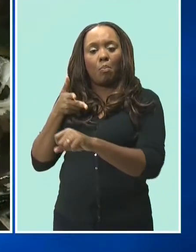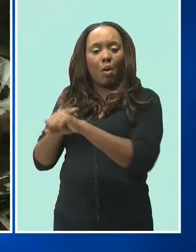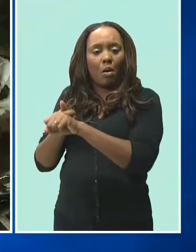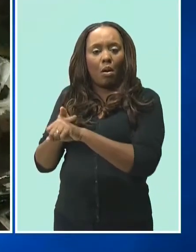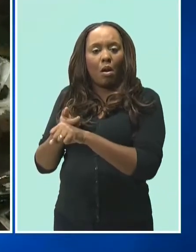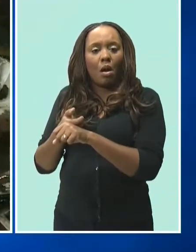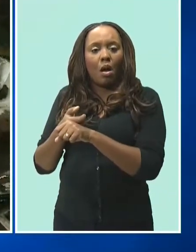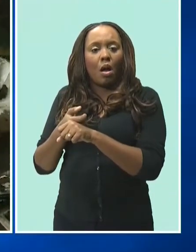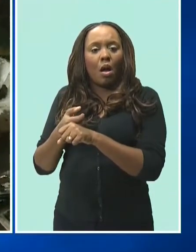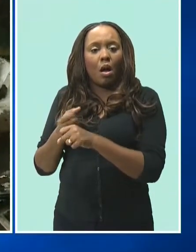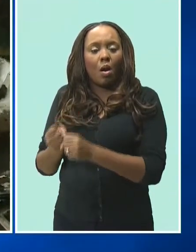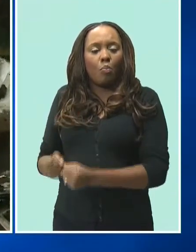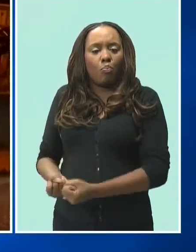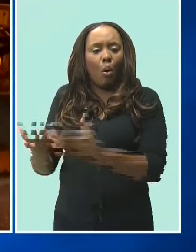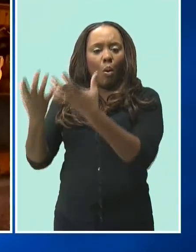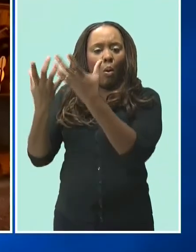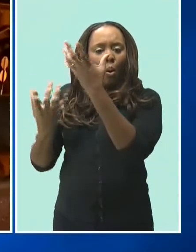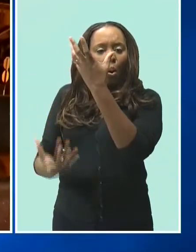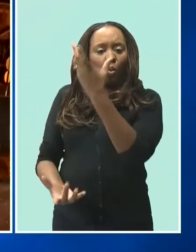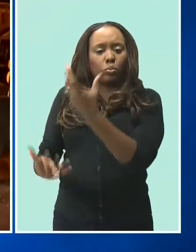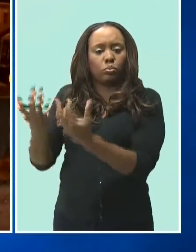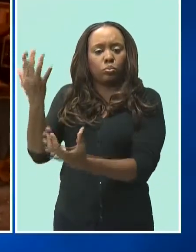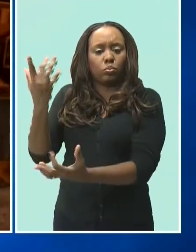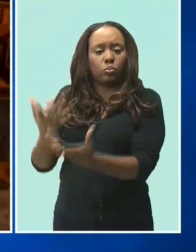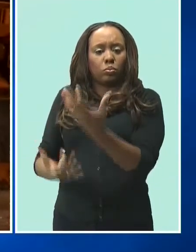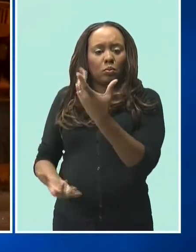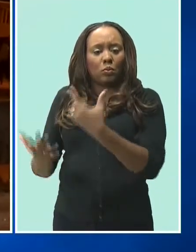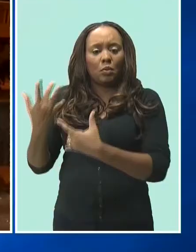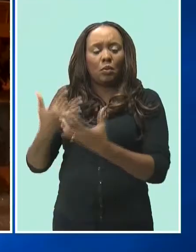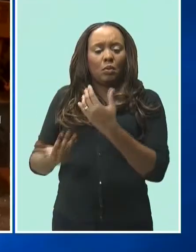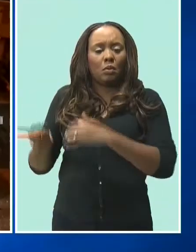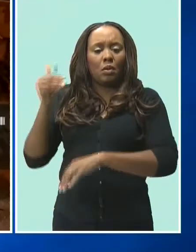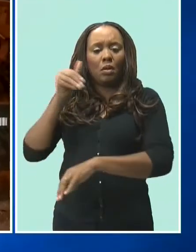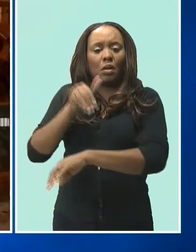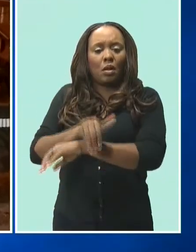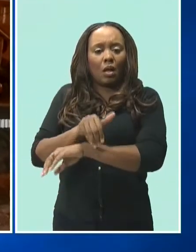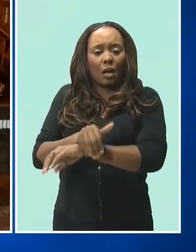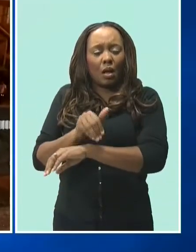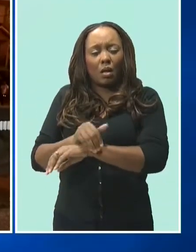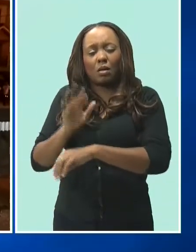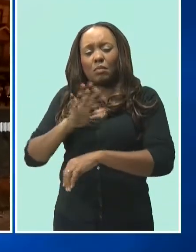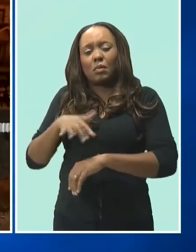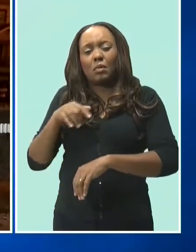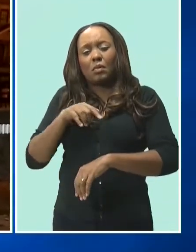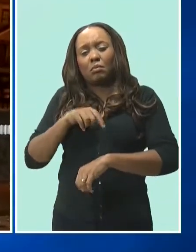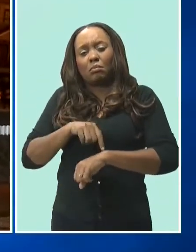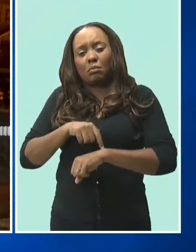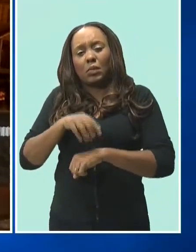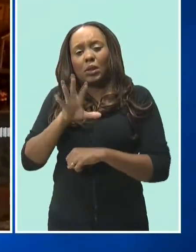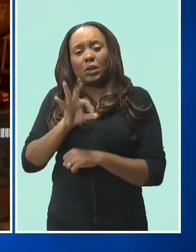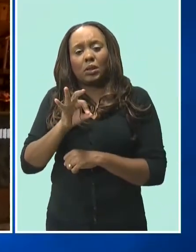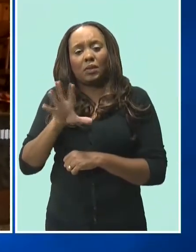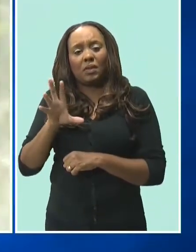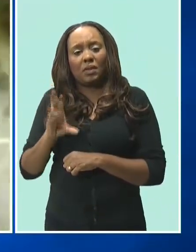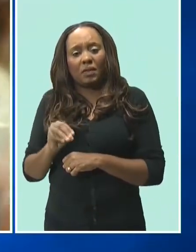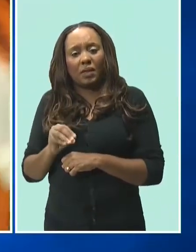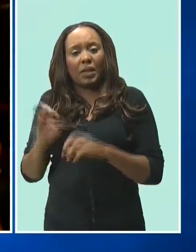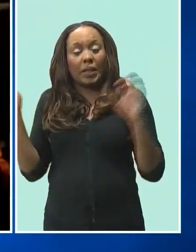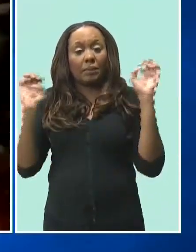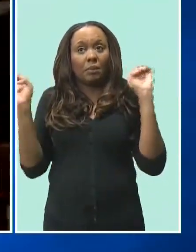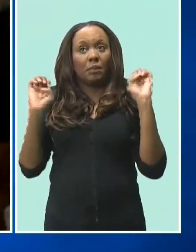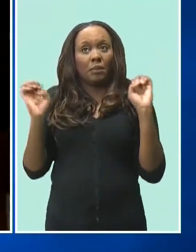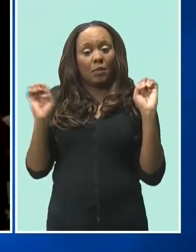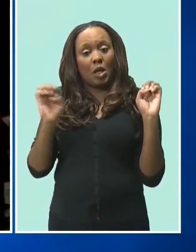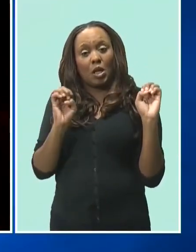into flames on impact, engulfing the car and its occupant around 10 minutes to 10. Emergency crews were pressed into action,